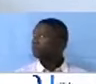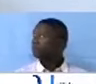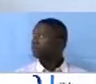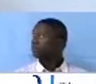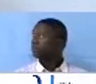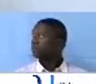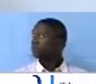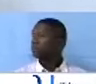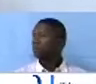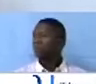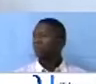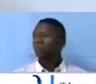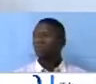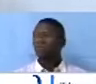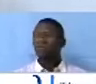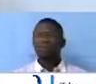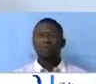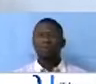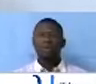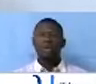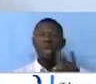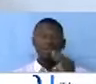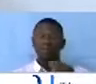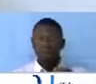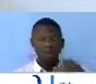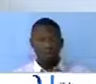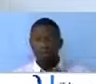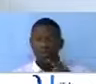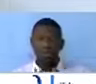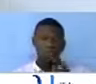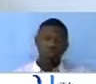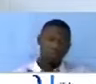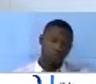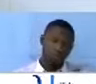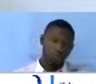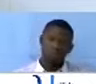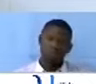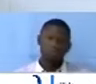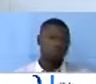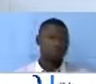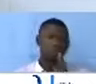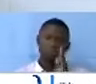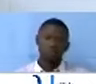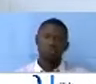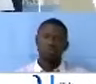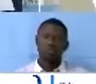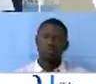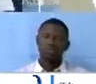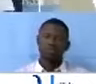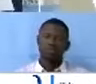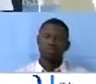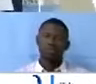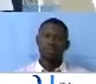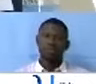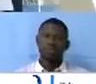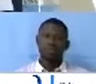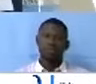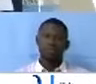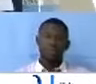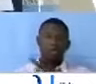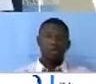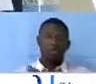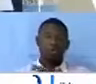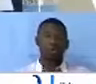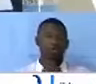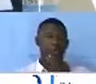Whether I am included or not. It's not true. He also did not include